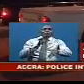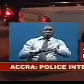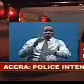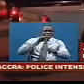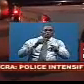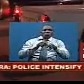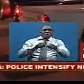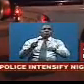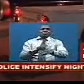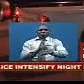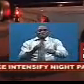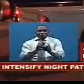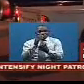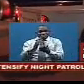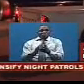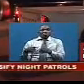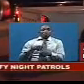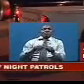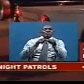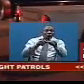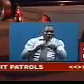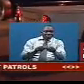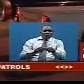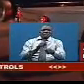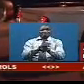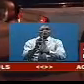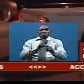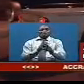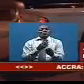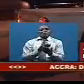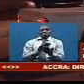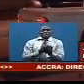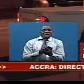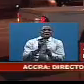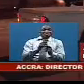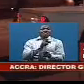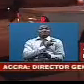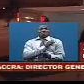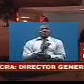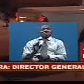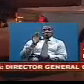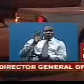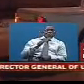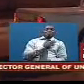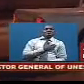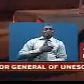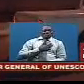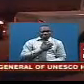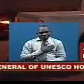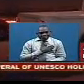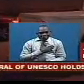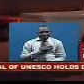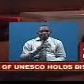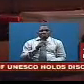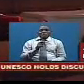also to be disciplined. So that is why we continue to entreat members of the public that people who